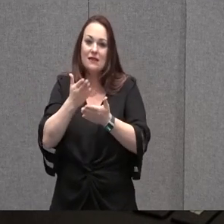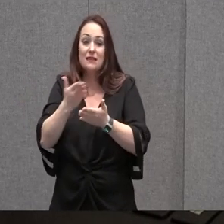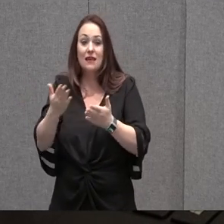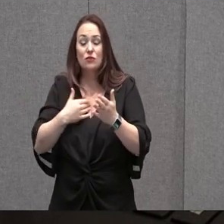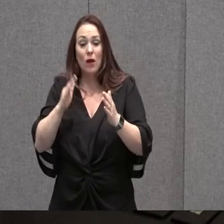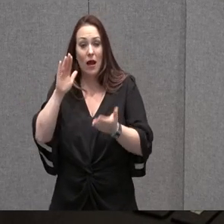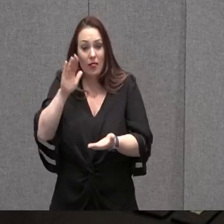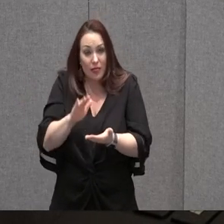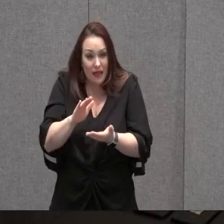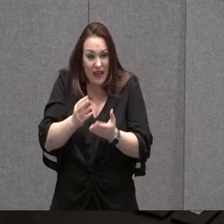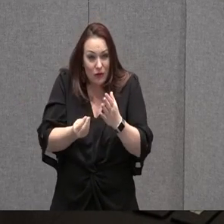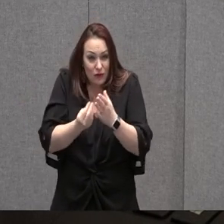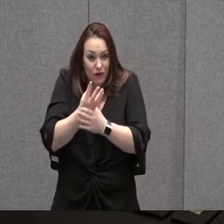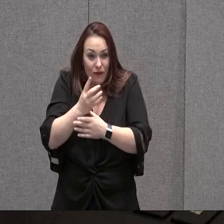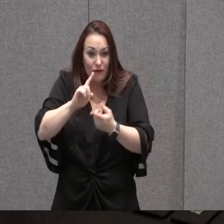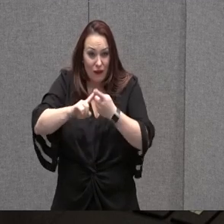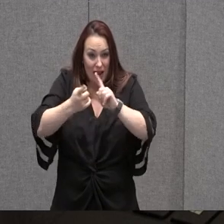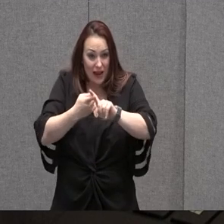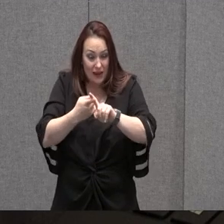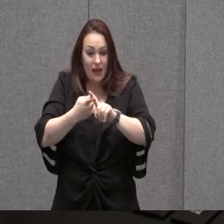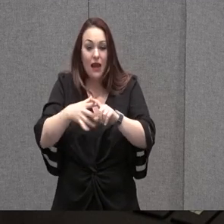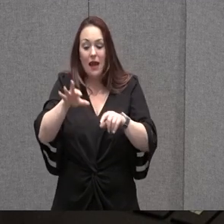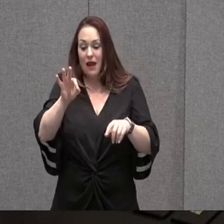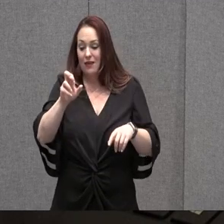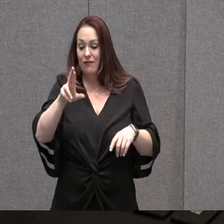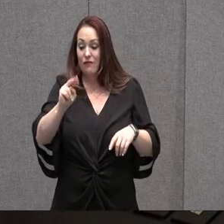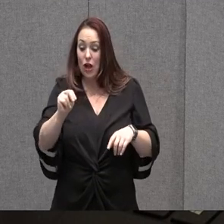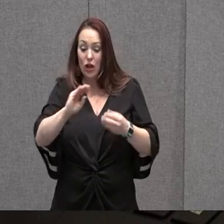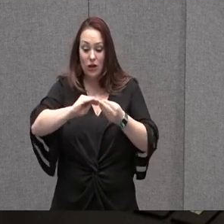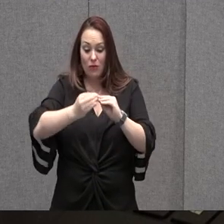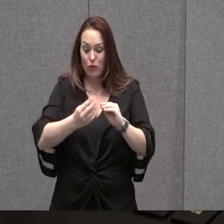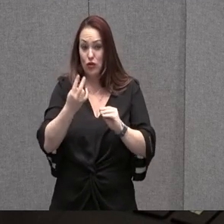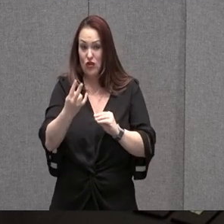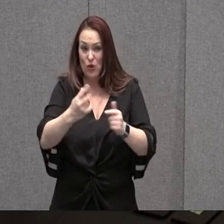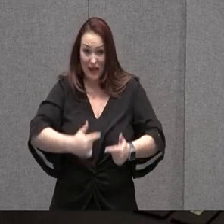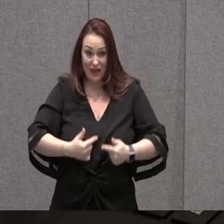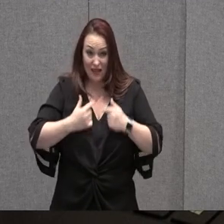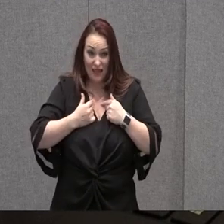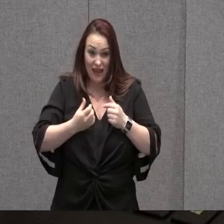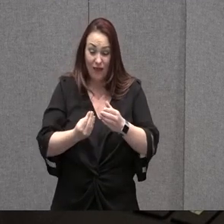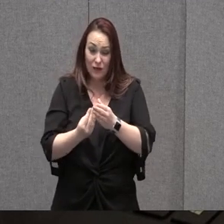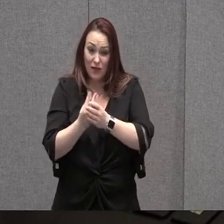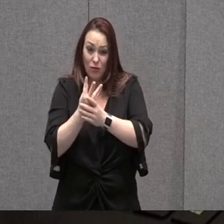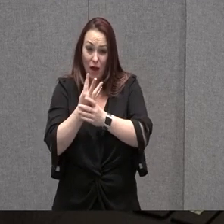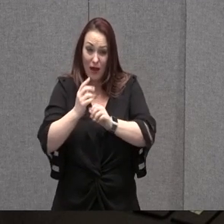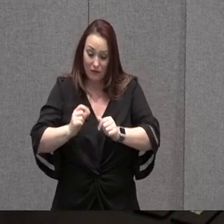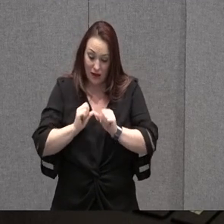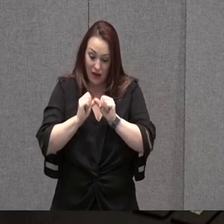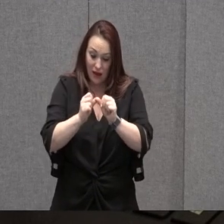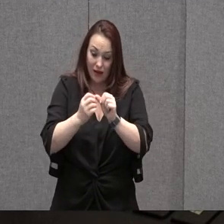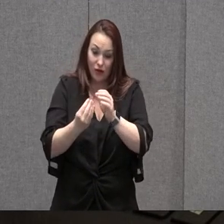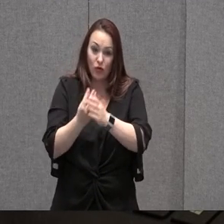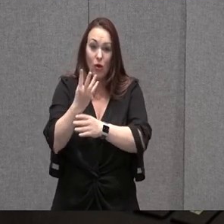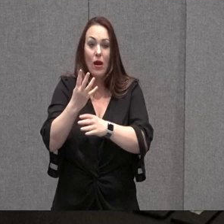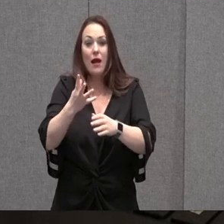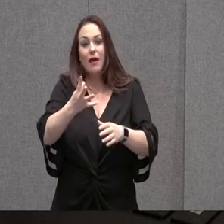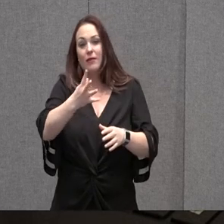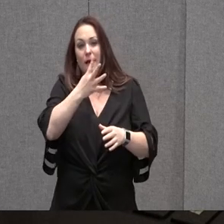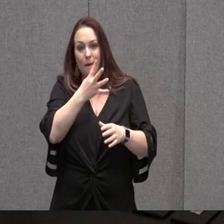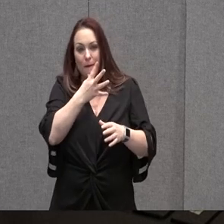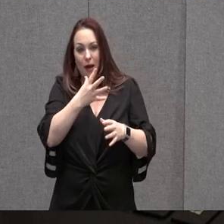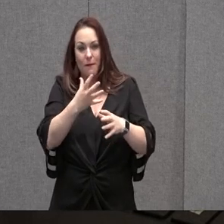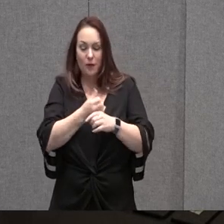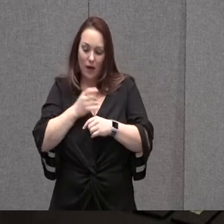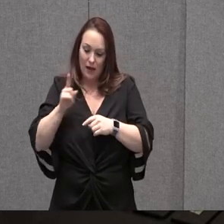plant. And fern number two lived and thrived and grew. And finally, Mom got him a little